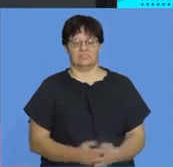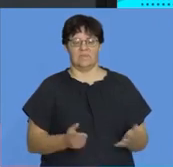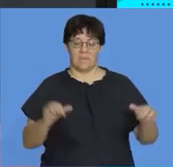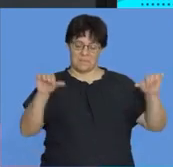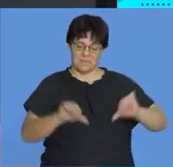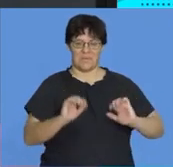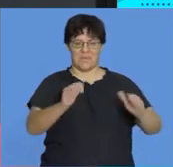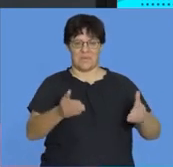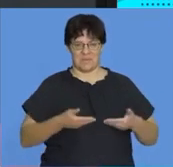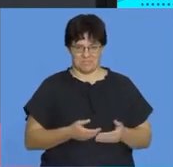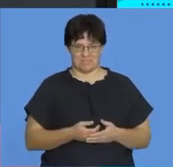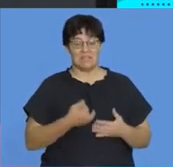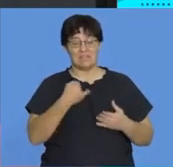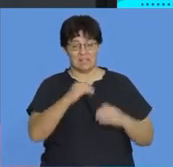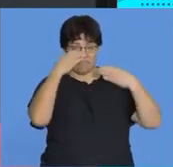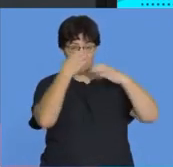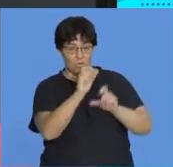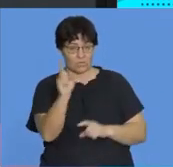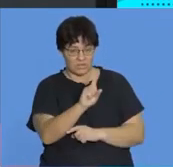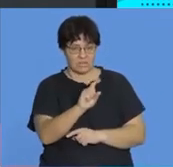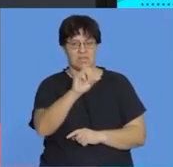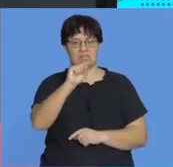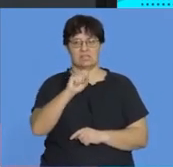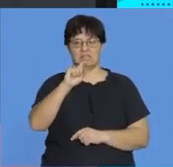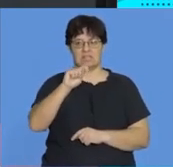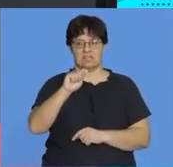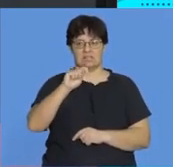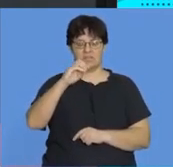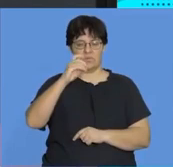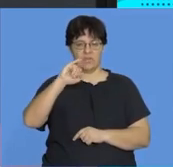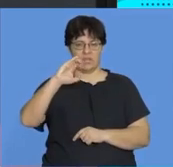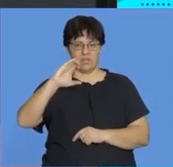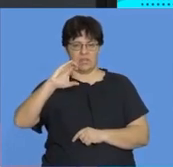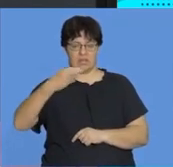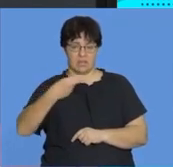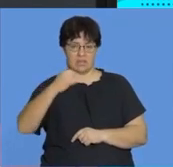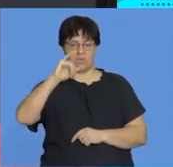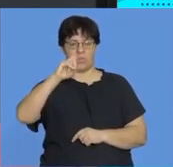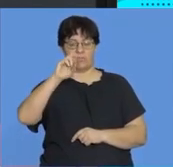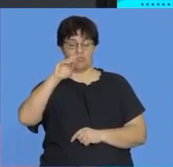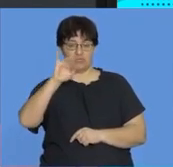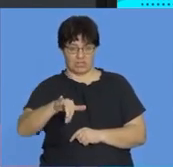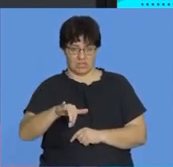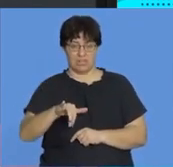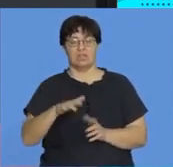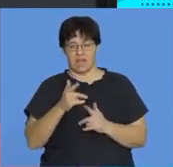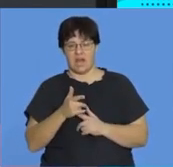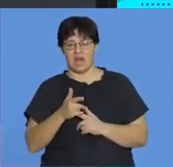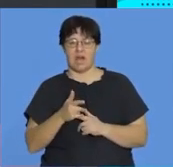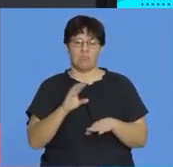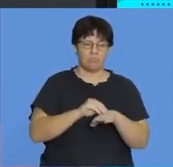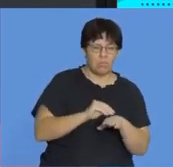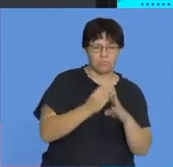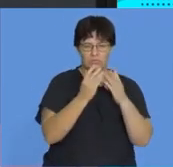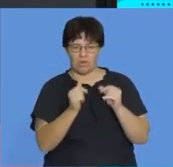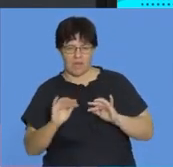Welcome back. We're still focusing our attention on more stoichiometric problems and try to understand some of the important